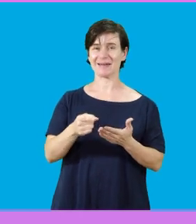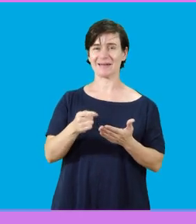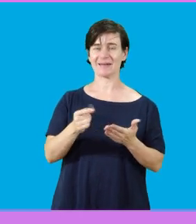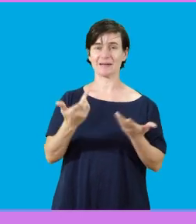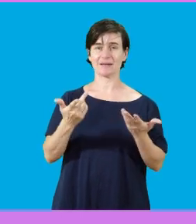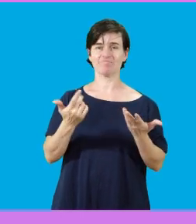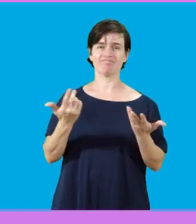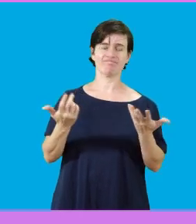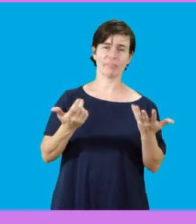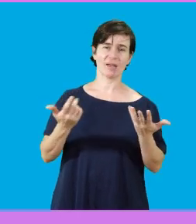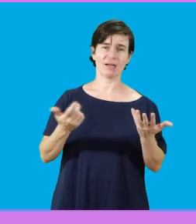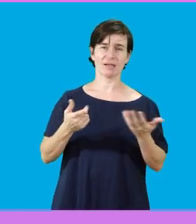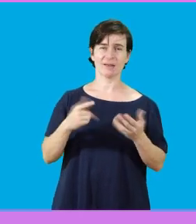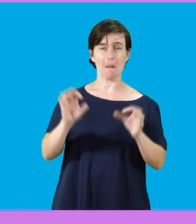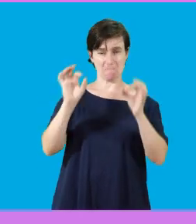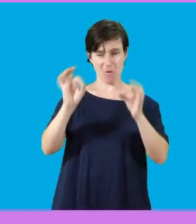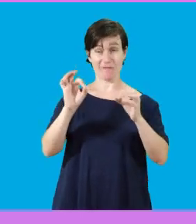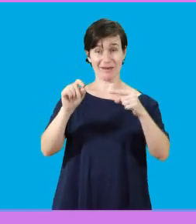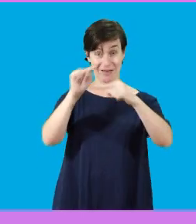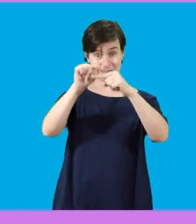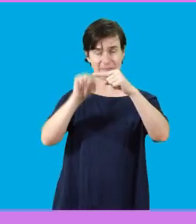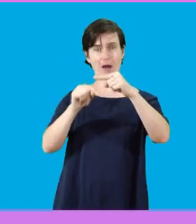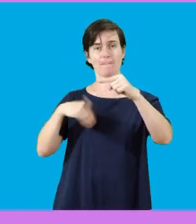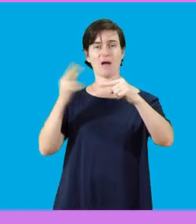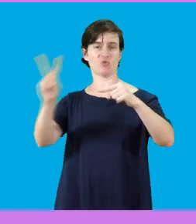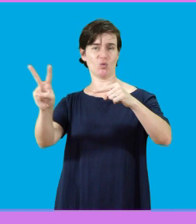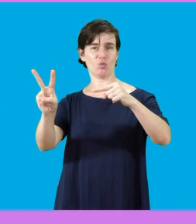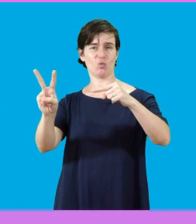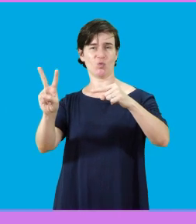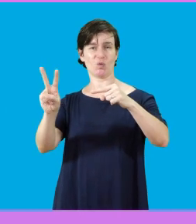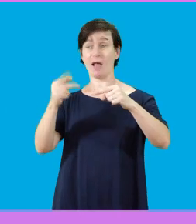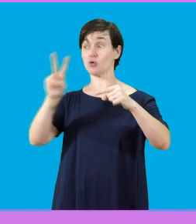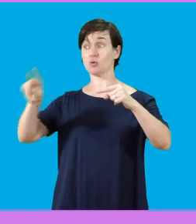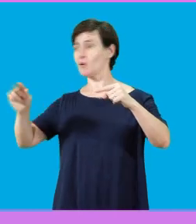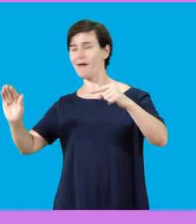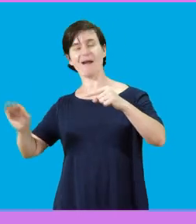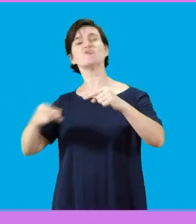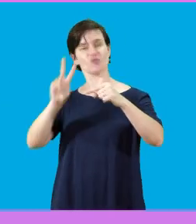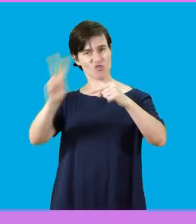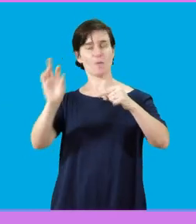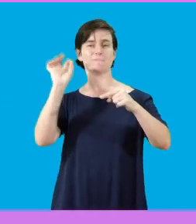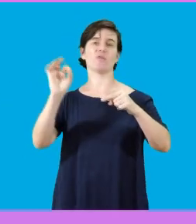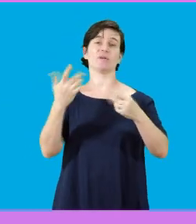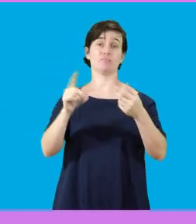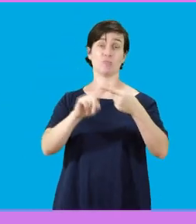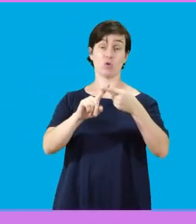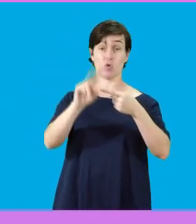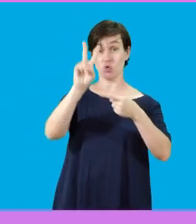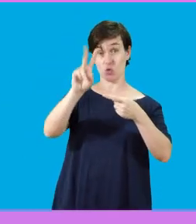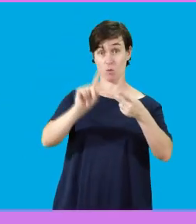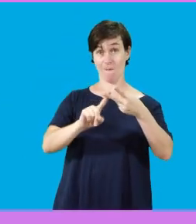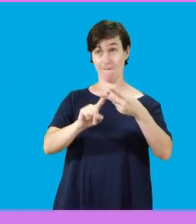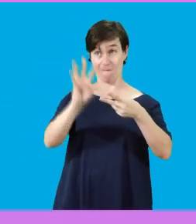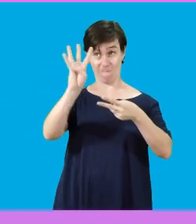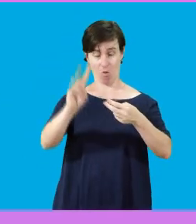that can be divisible by 2, right, without leaving any remainder. So it's going to be 2,